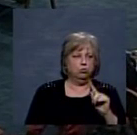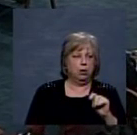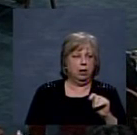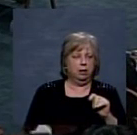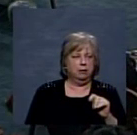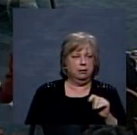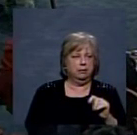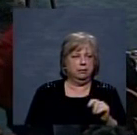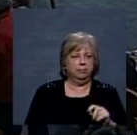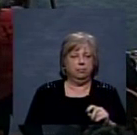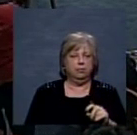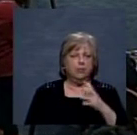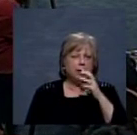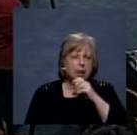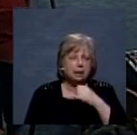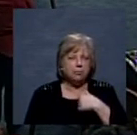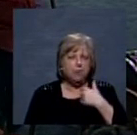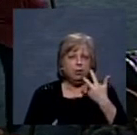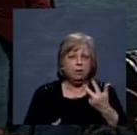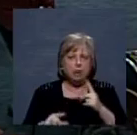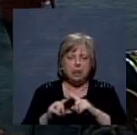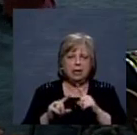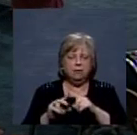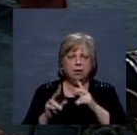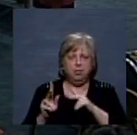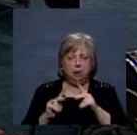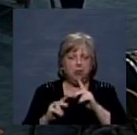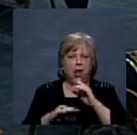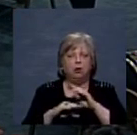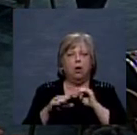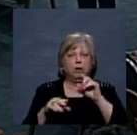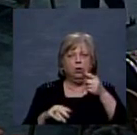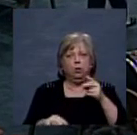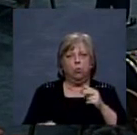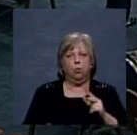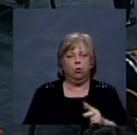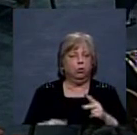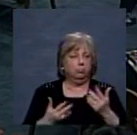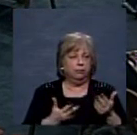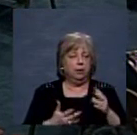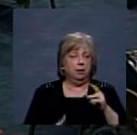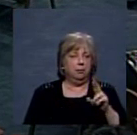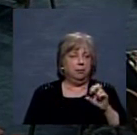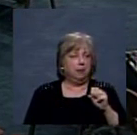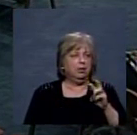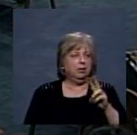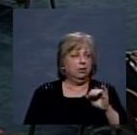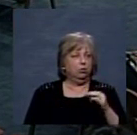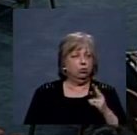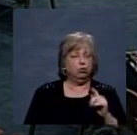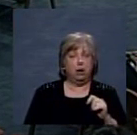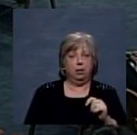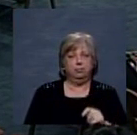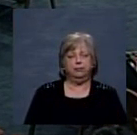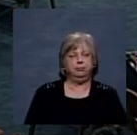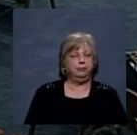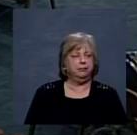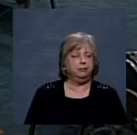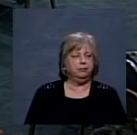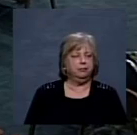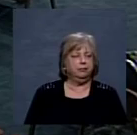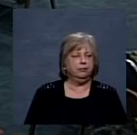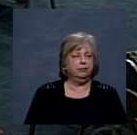I guess if we've got three different individuals who wish to speak, I'll just call you in order. Mrs. Wright, you're first, please. All right. The rehabilitation plan, and he had the money.